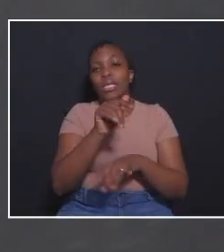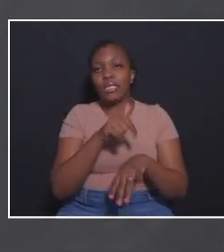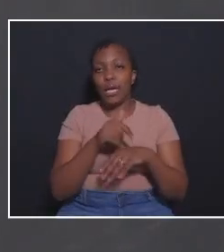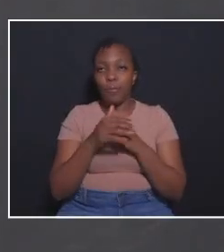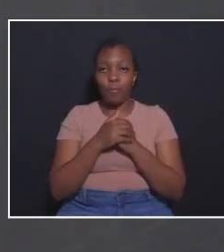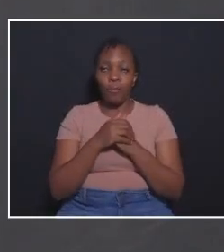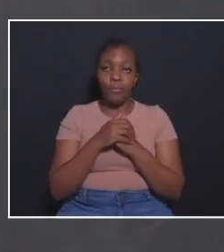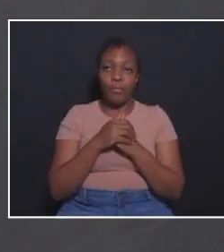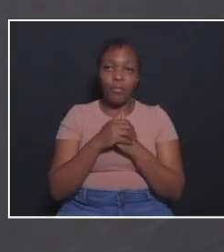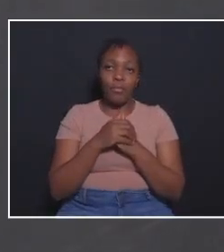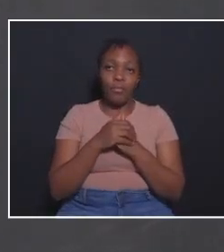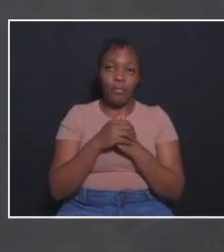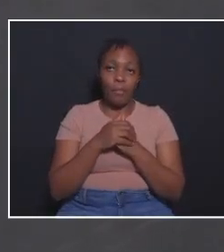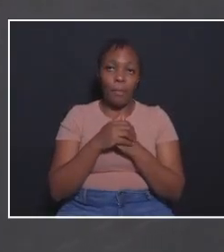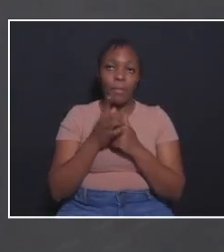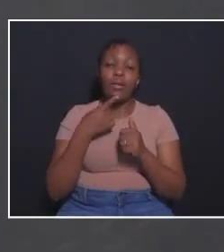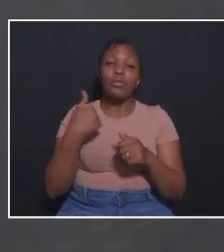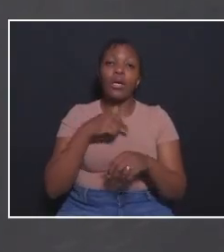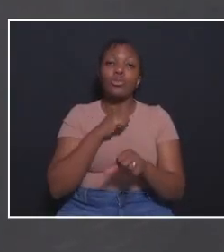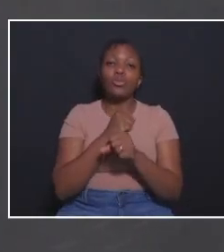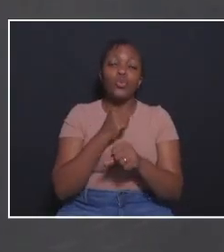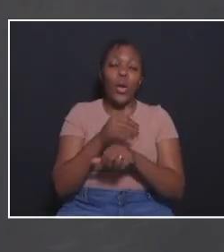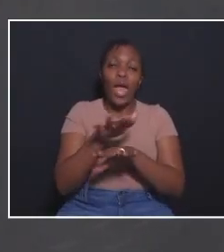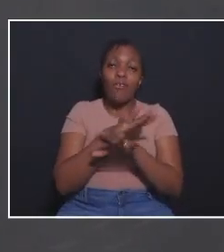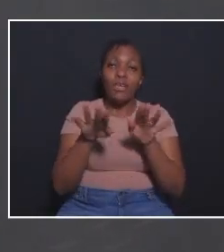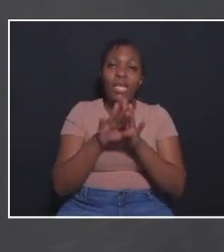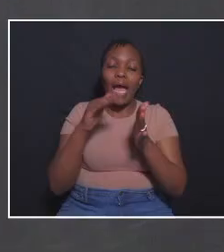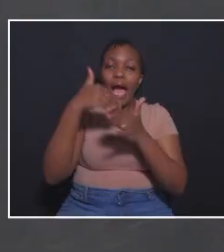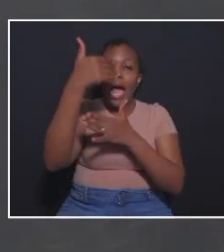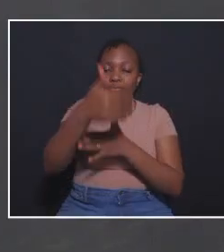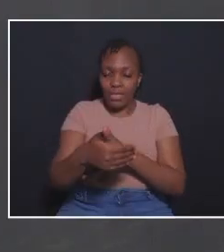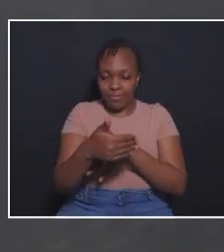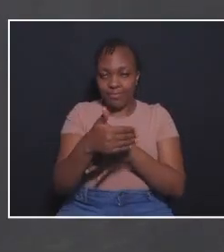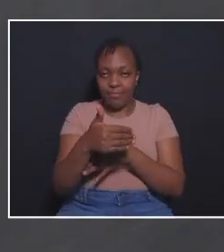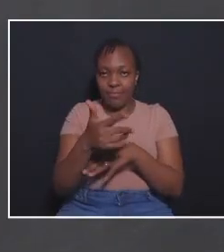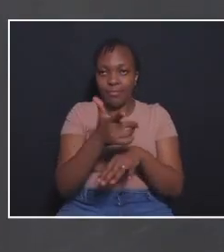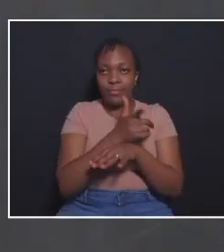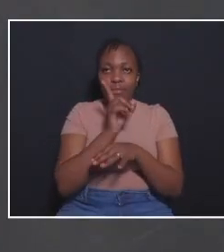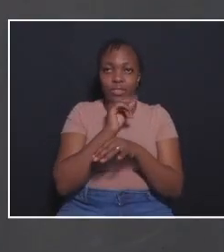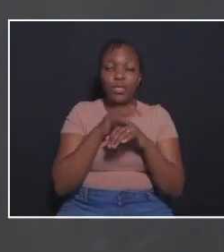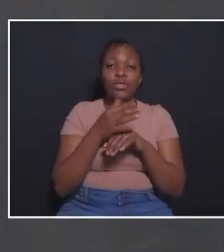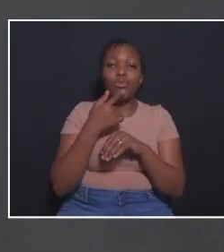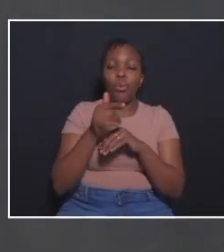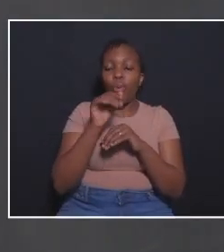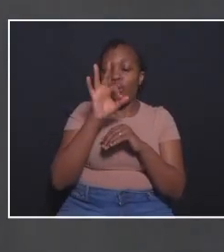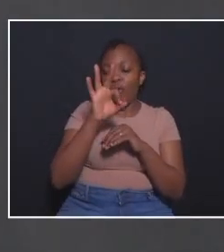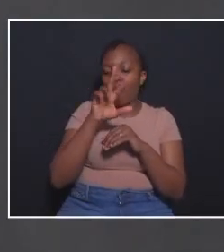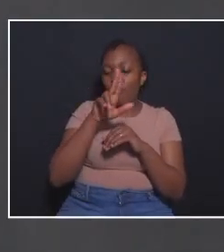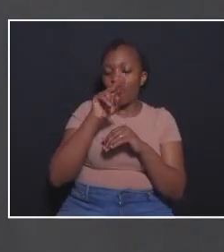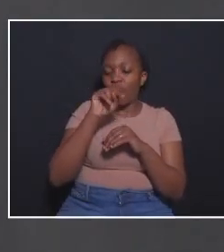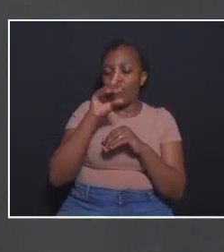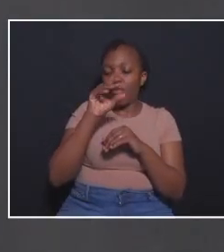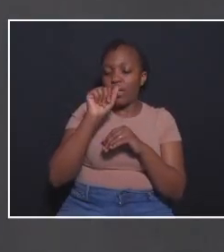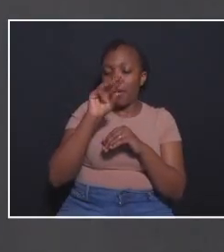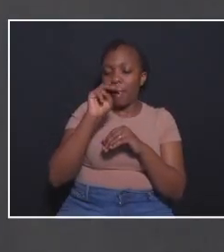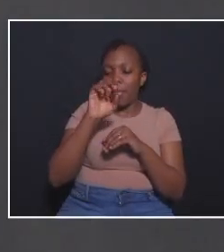all these different things after set is done. So the fundamental role is to record dialogue. So the rest are done